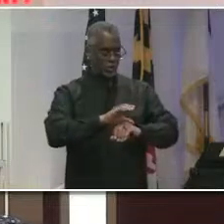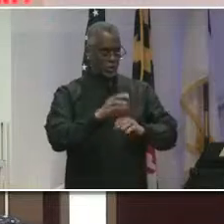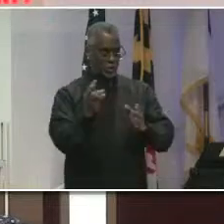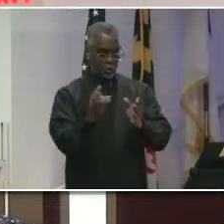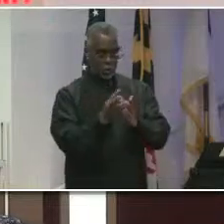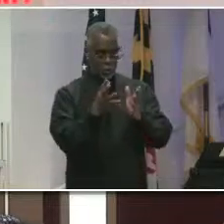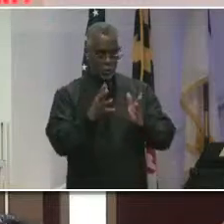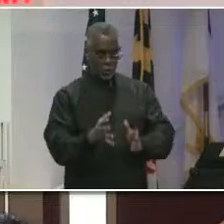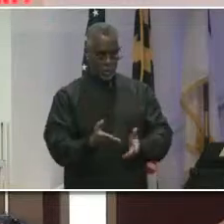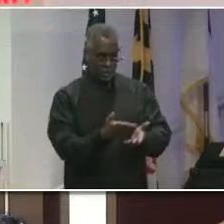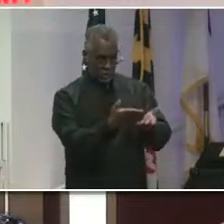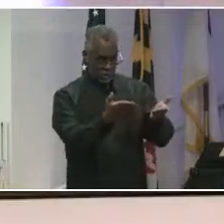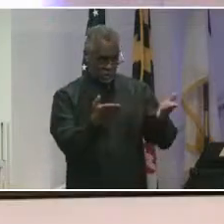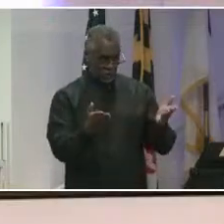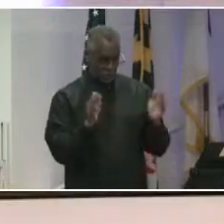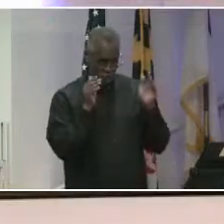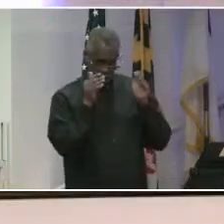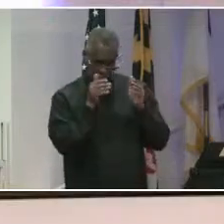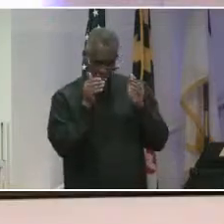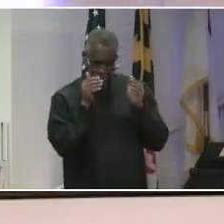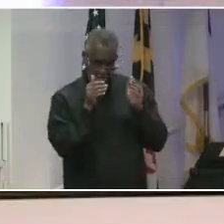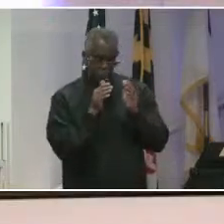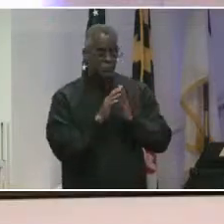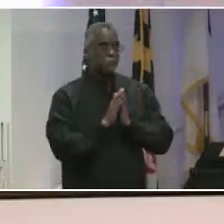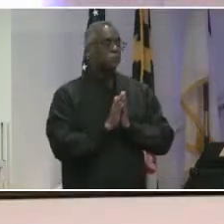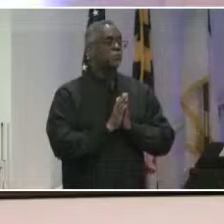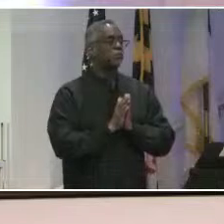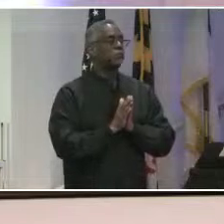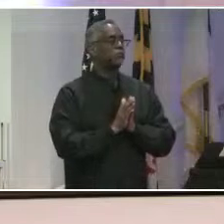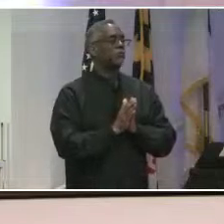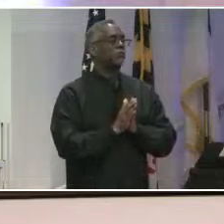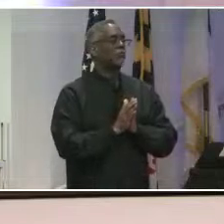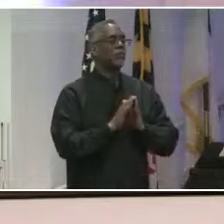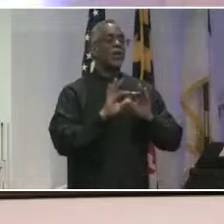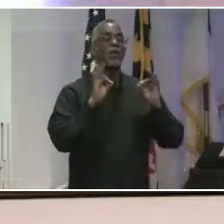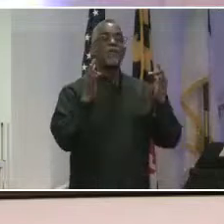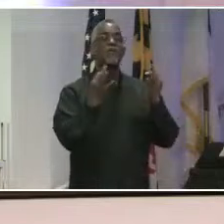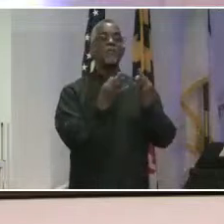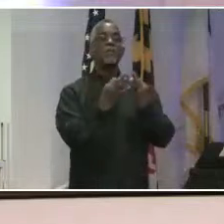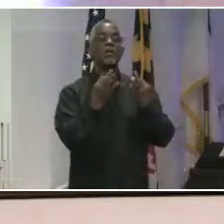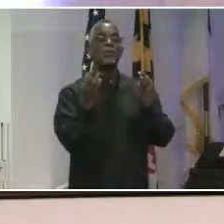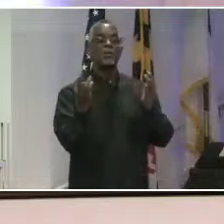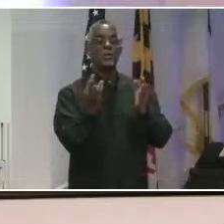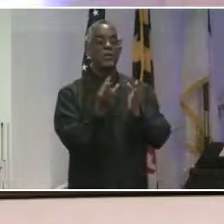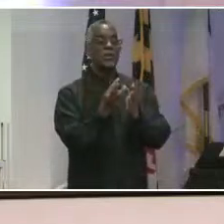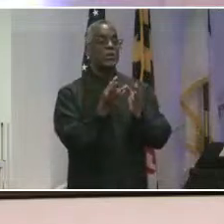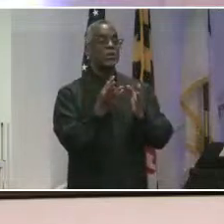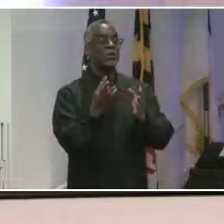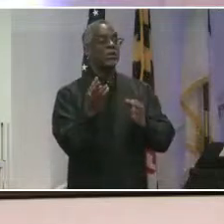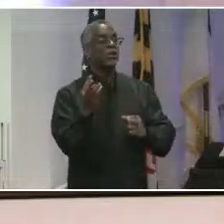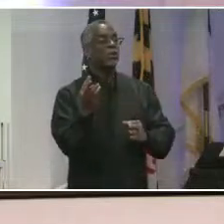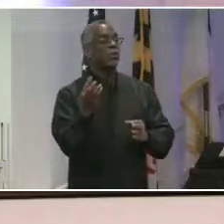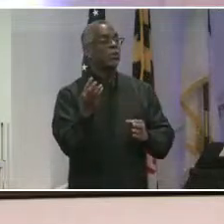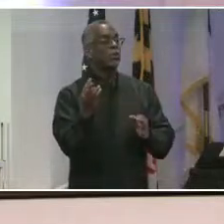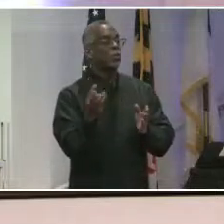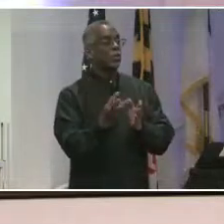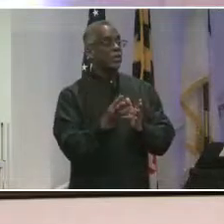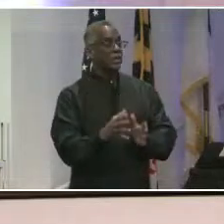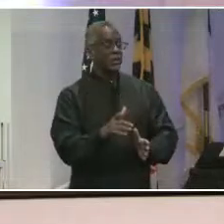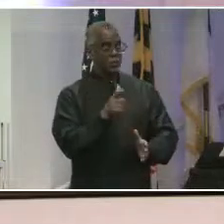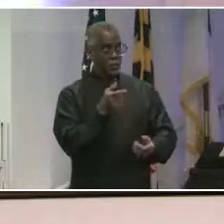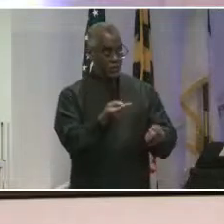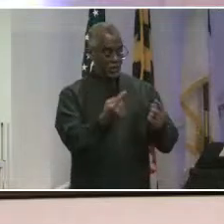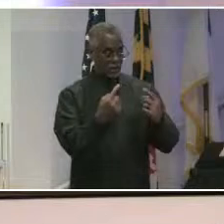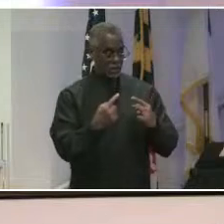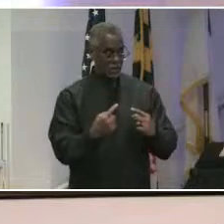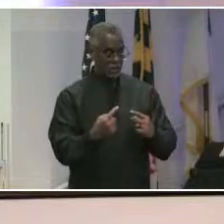witnesses, to all of the witnesses, family witnesses that came to stand. Dearly beloved, for